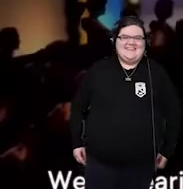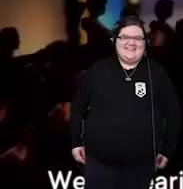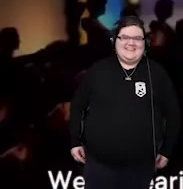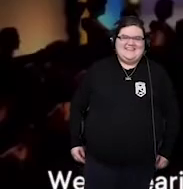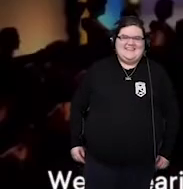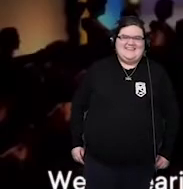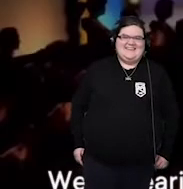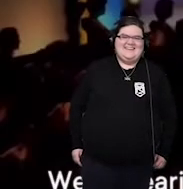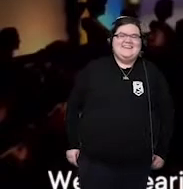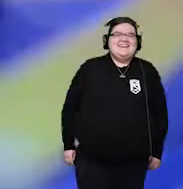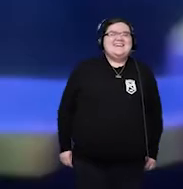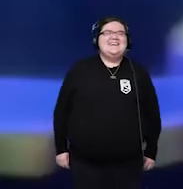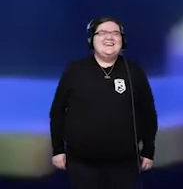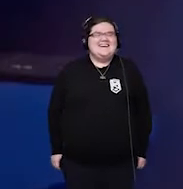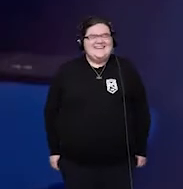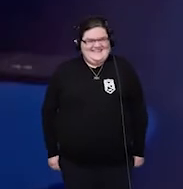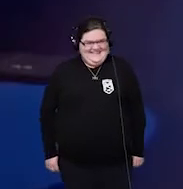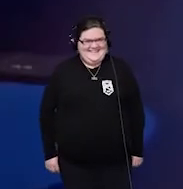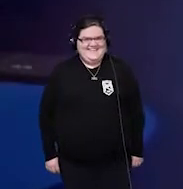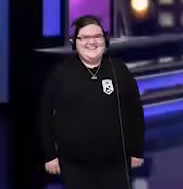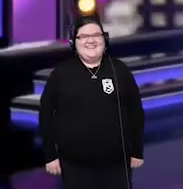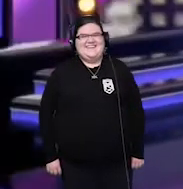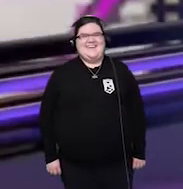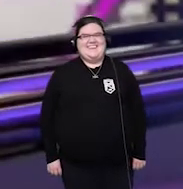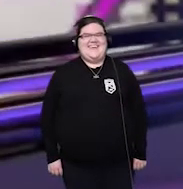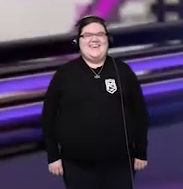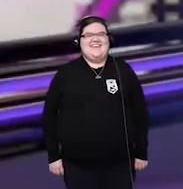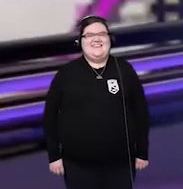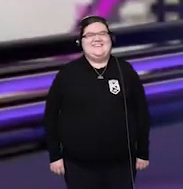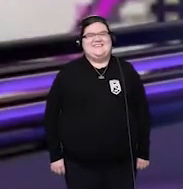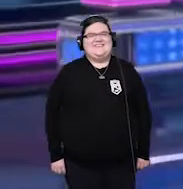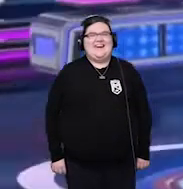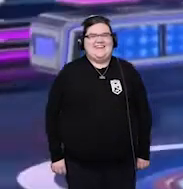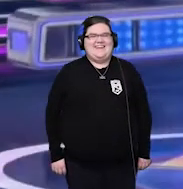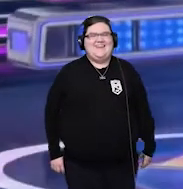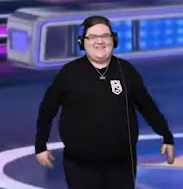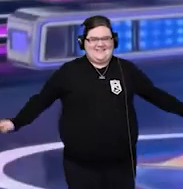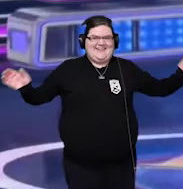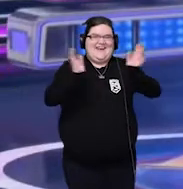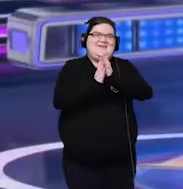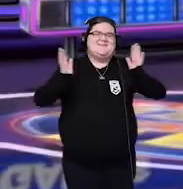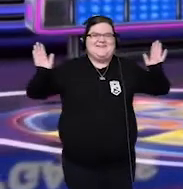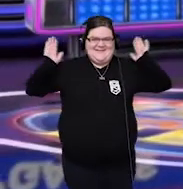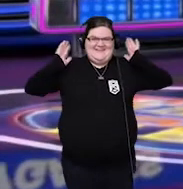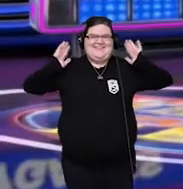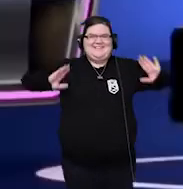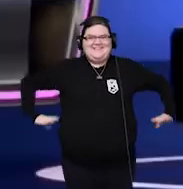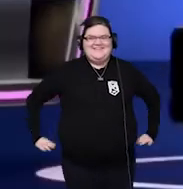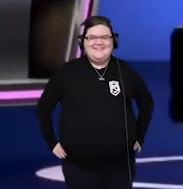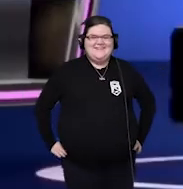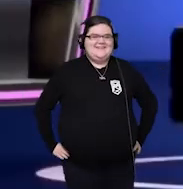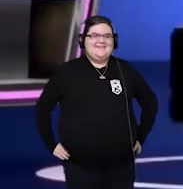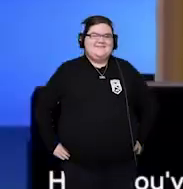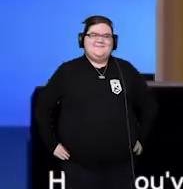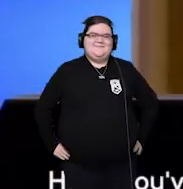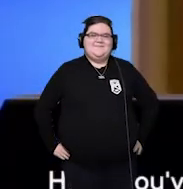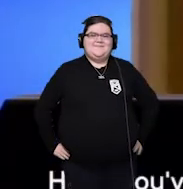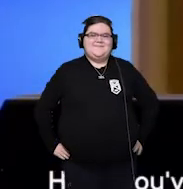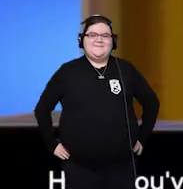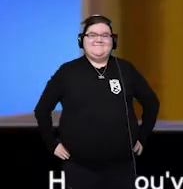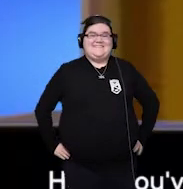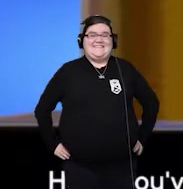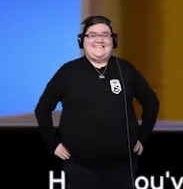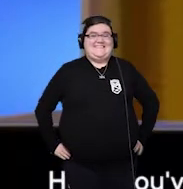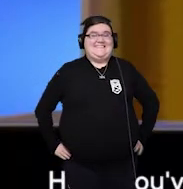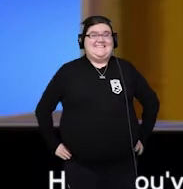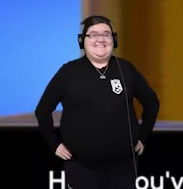I know, bro, I can't stop smiling. This is funny. Hey, Ethan's excited. I'm excited. I'm happy to be here. You've got your game faces